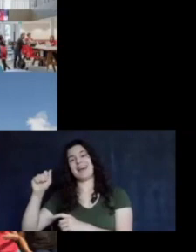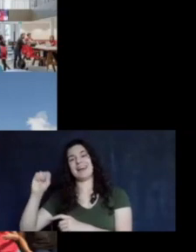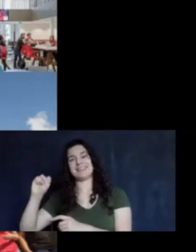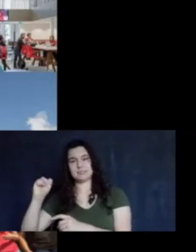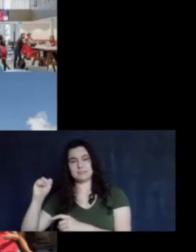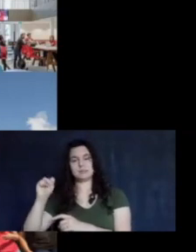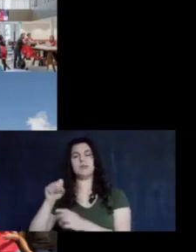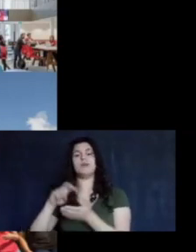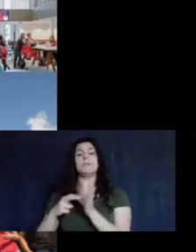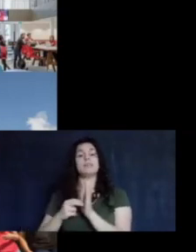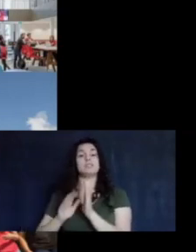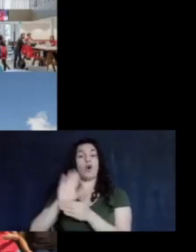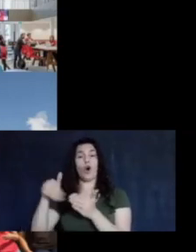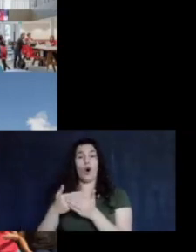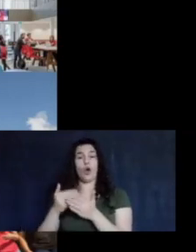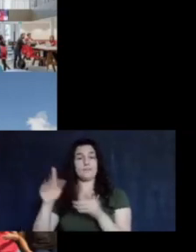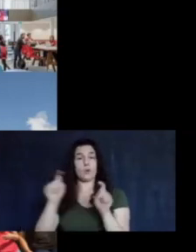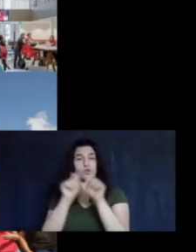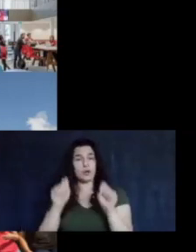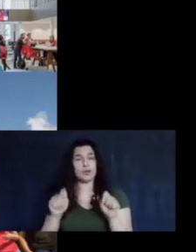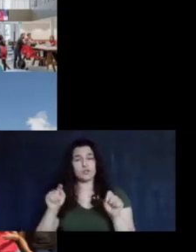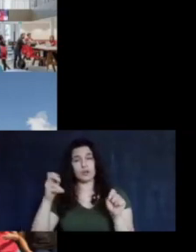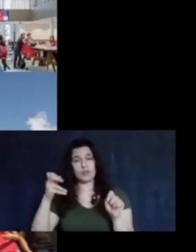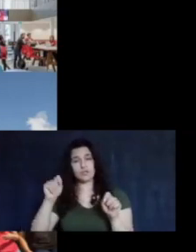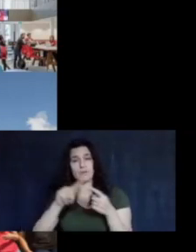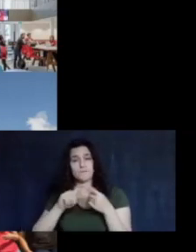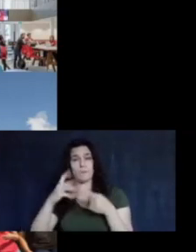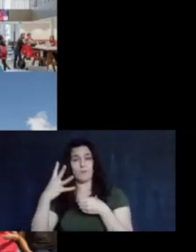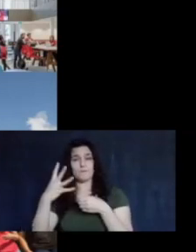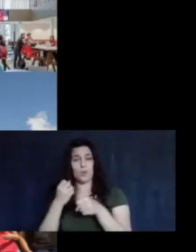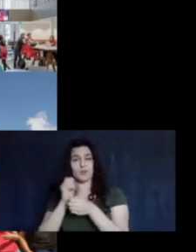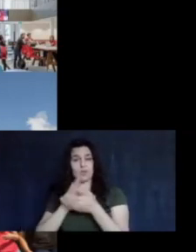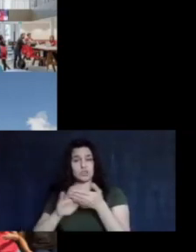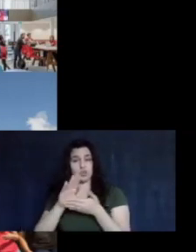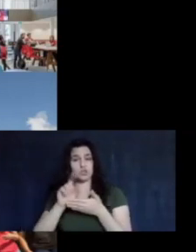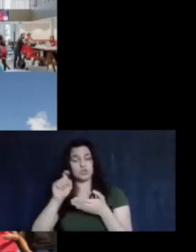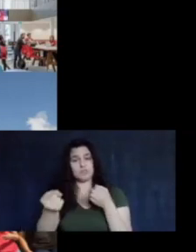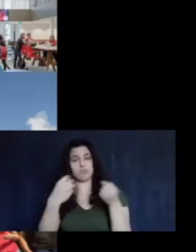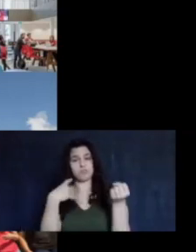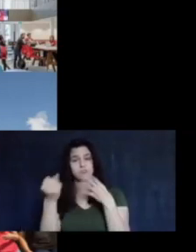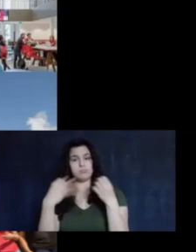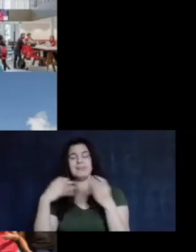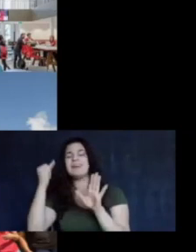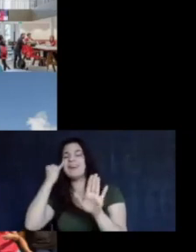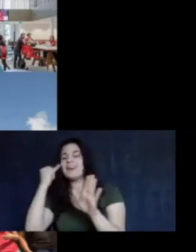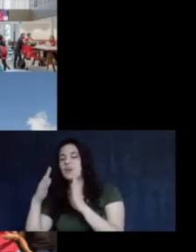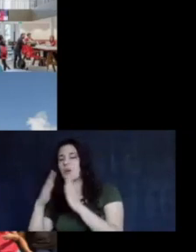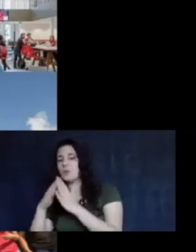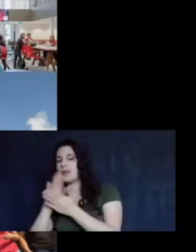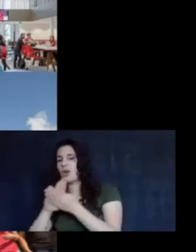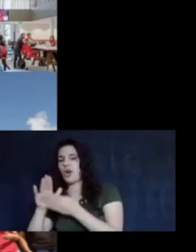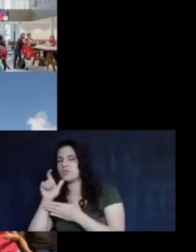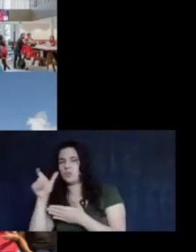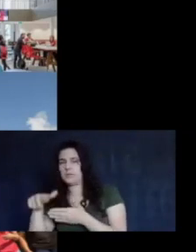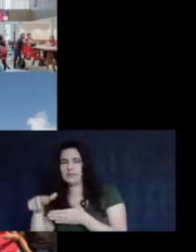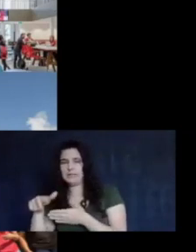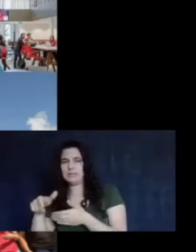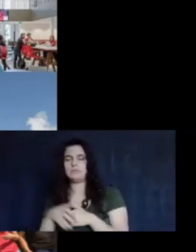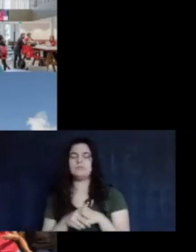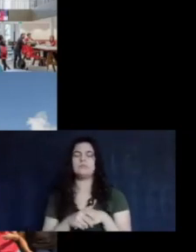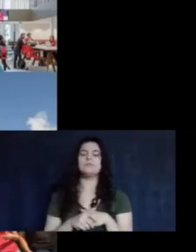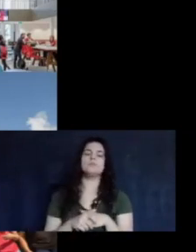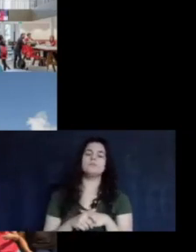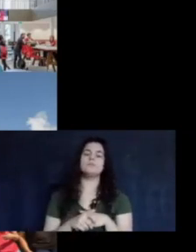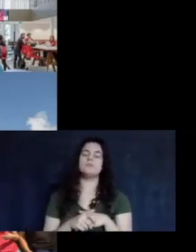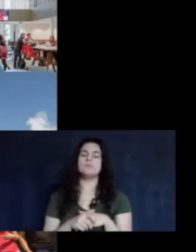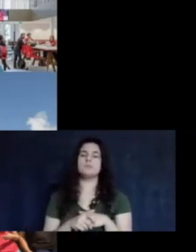your transcripts in from all your four-year institutions. We actually don't need community college transcripts to make a graduate decision. You would also need